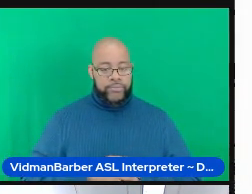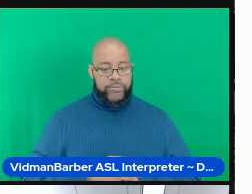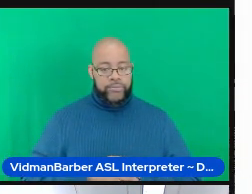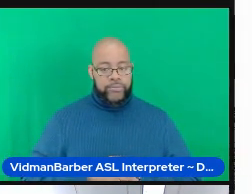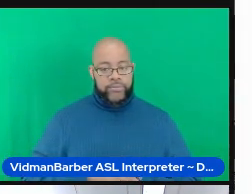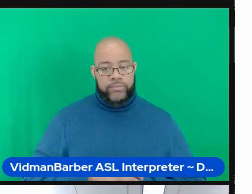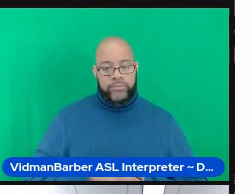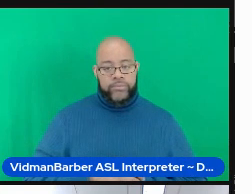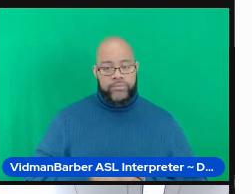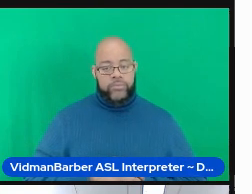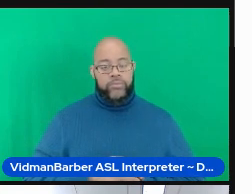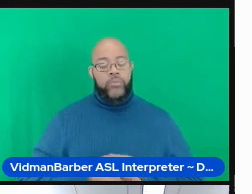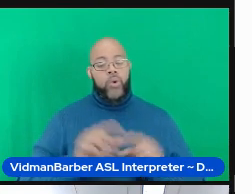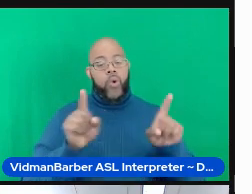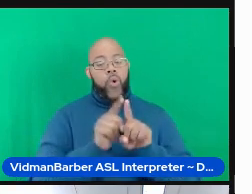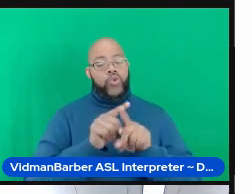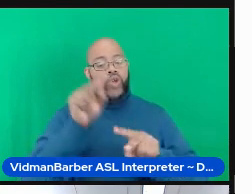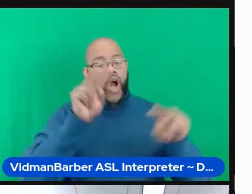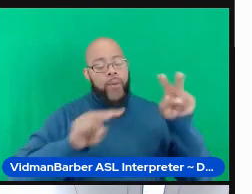And we also observed that